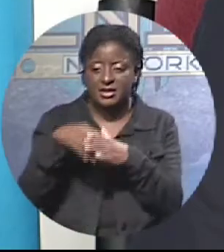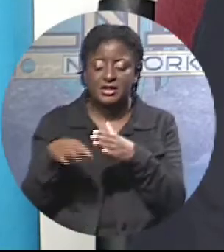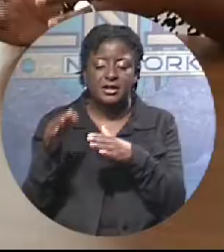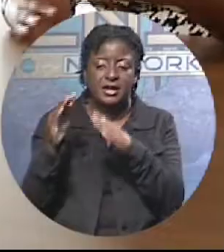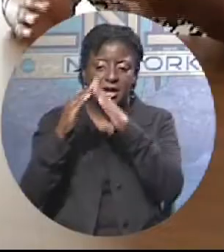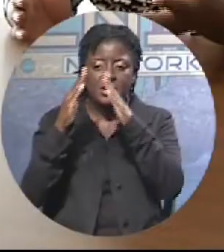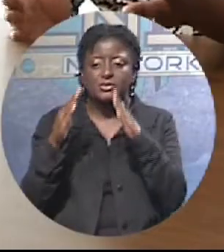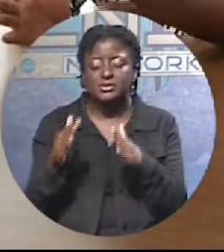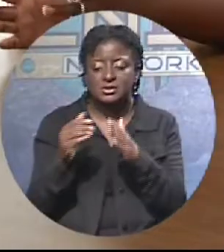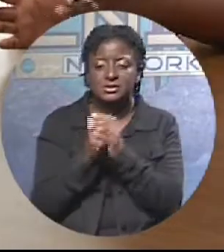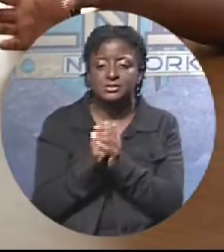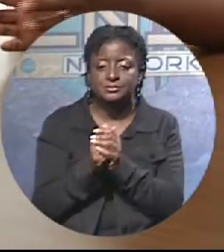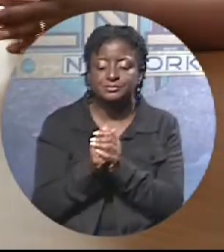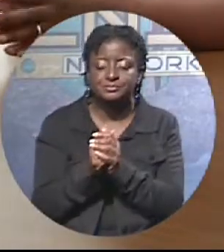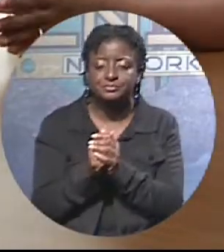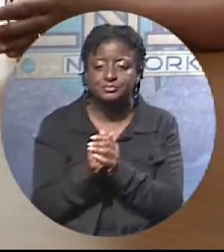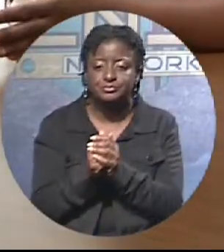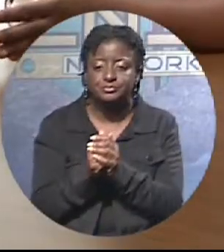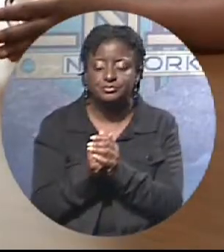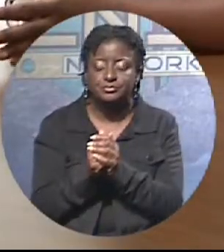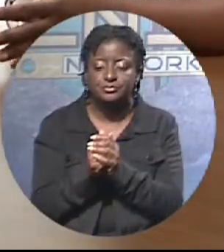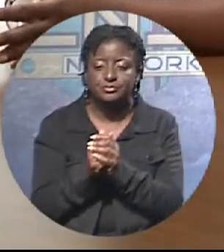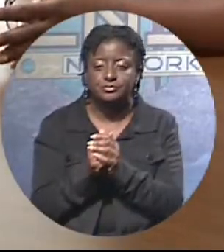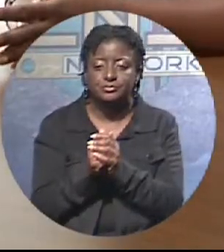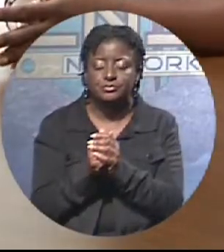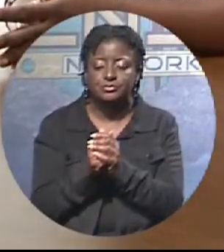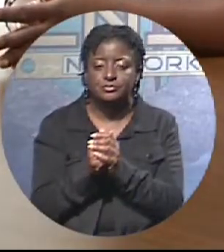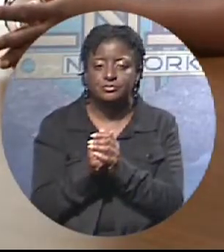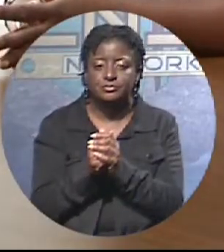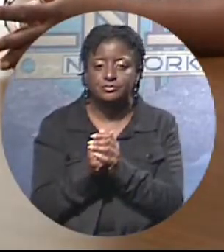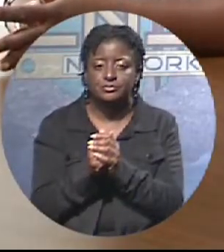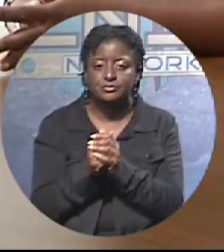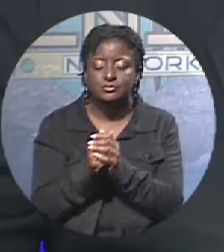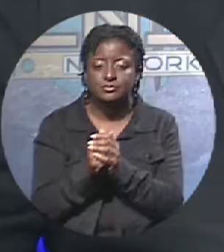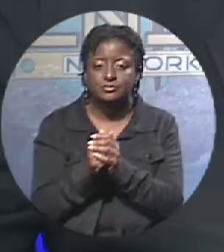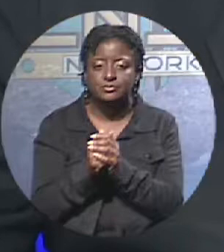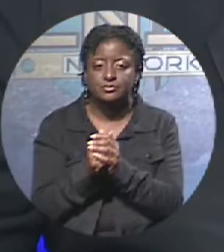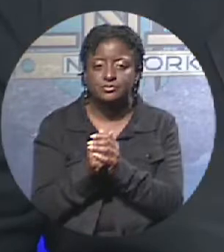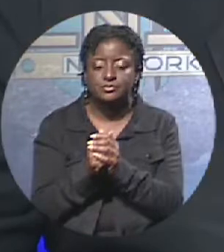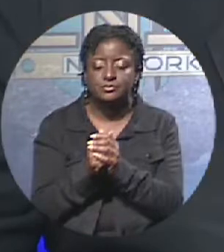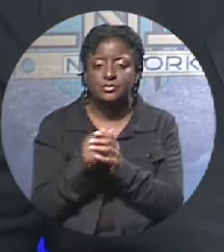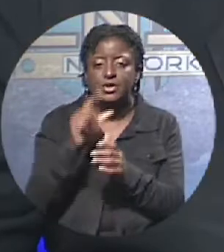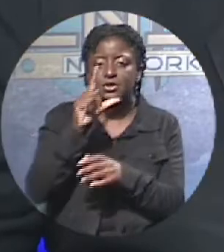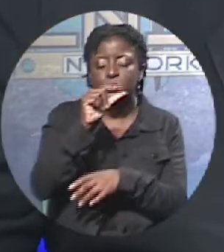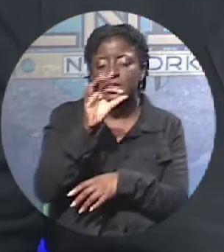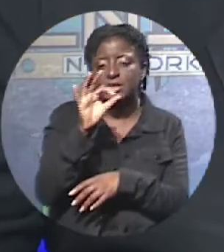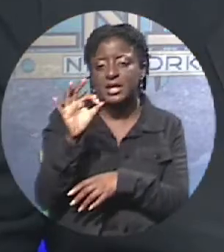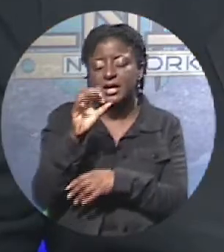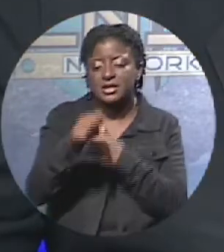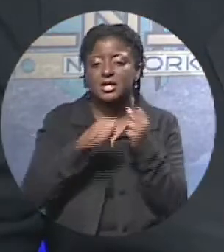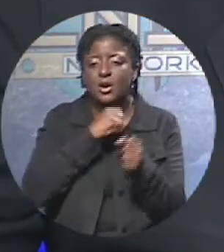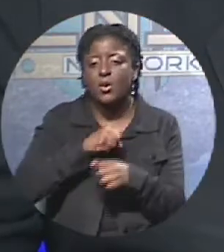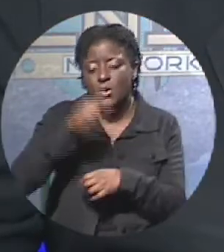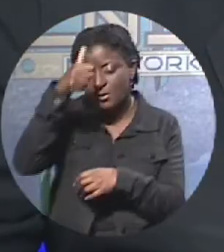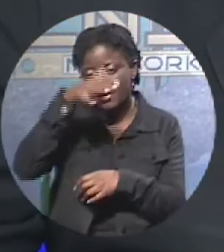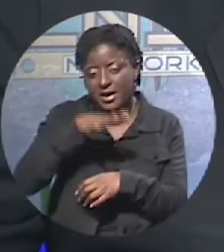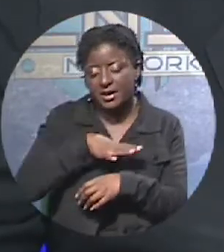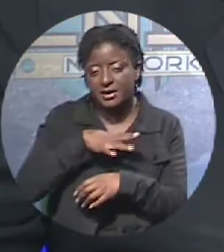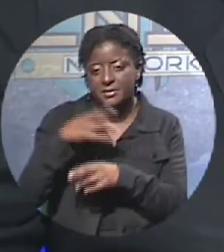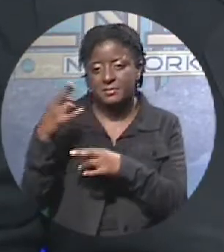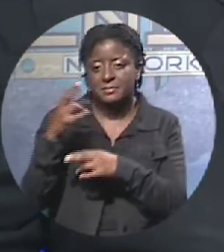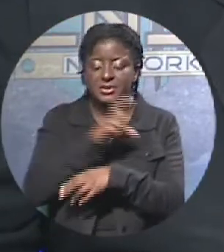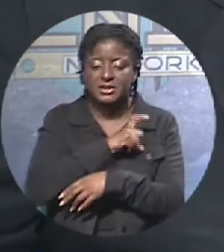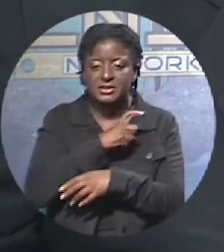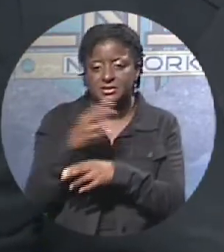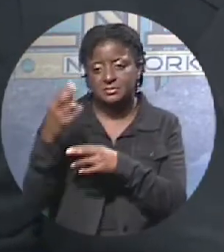are. Janae Noel Ferguson, ZNS Network News. A 29-year-old man police believe is responsible for that